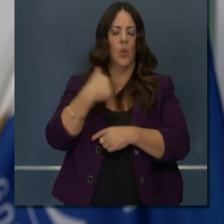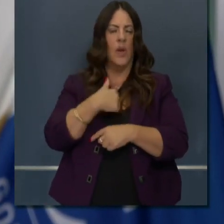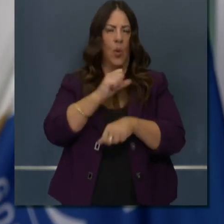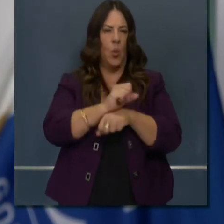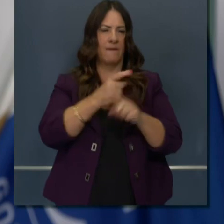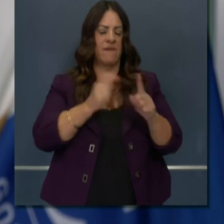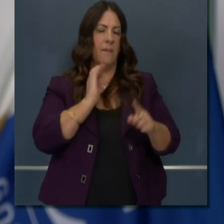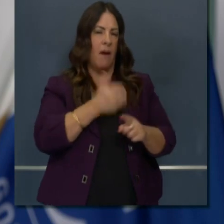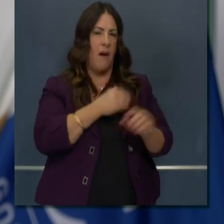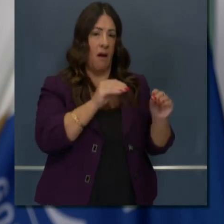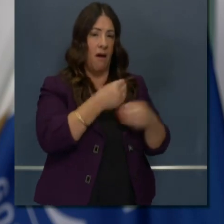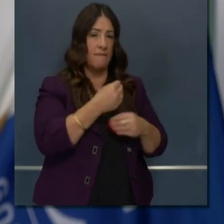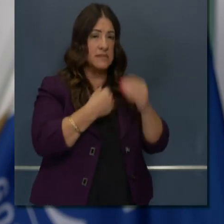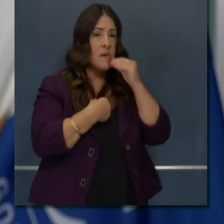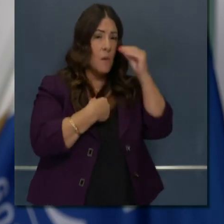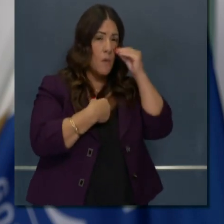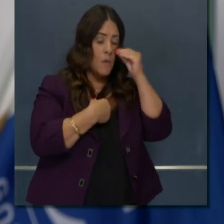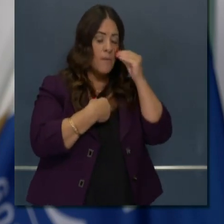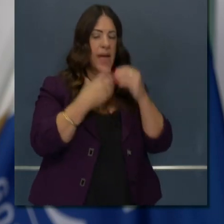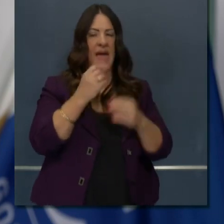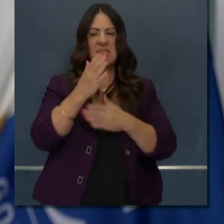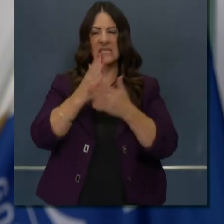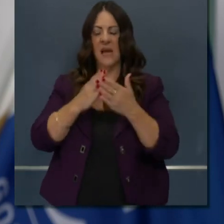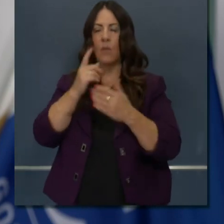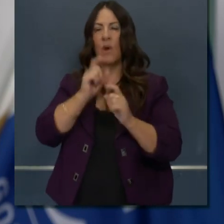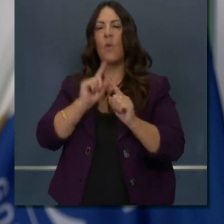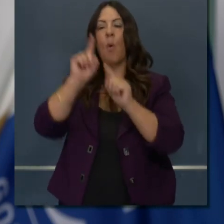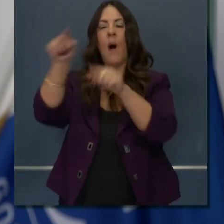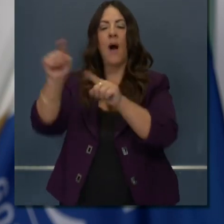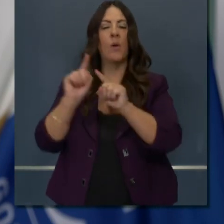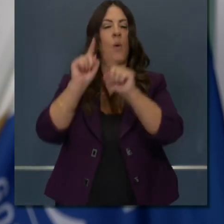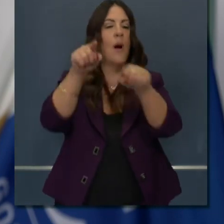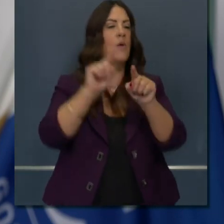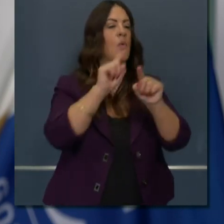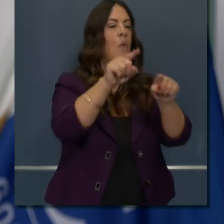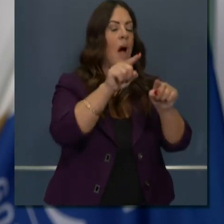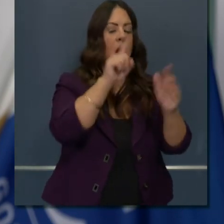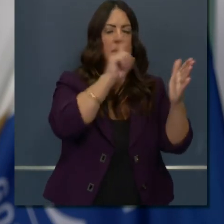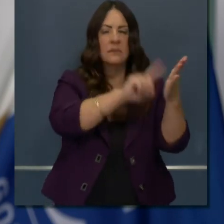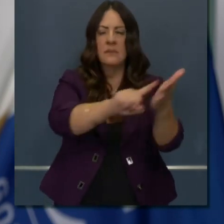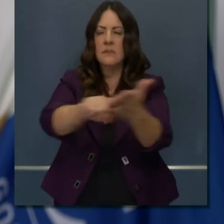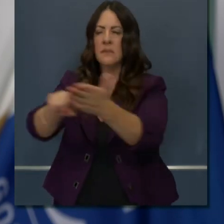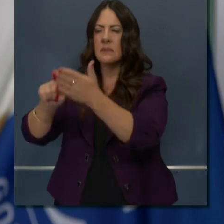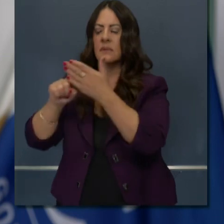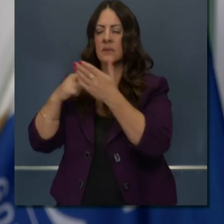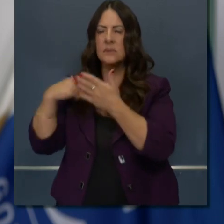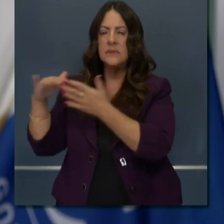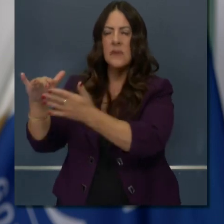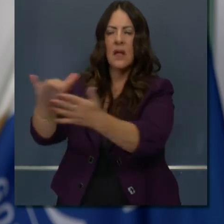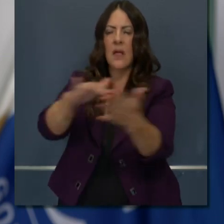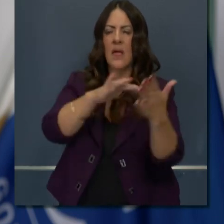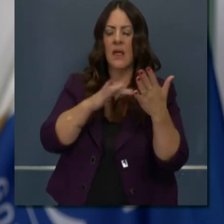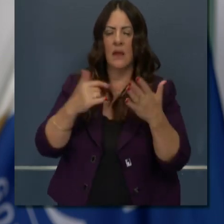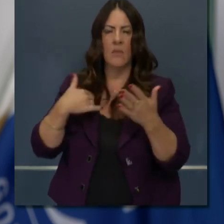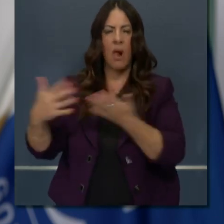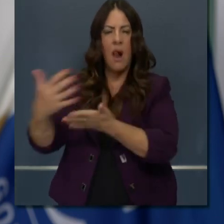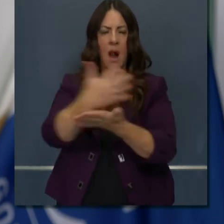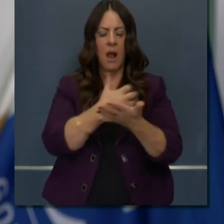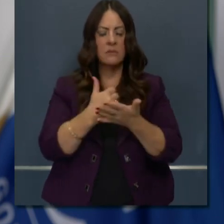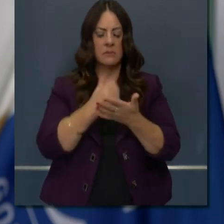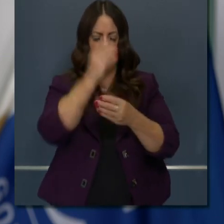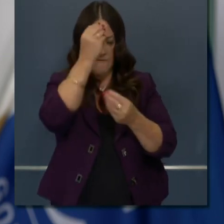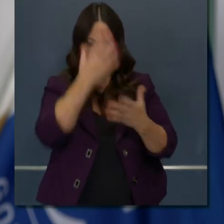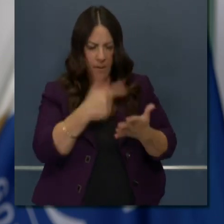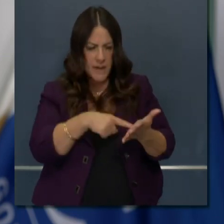offices. Those who have to be out in the field are out in the field. So we conduct our work in accord